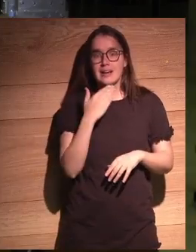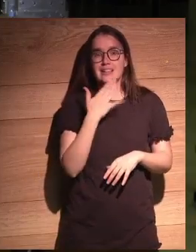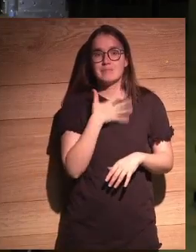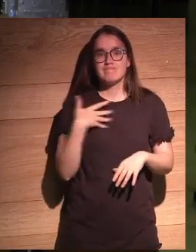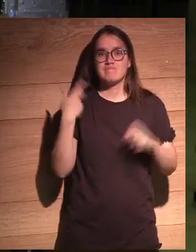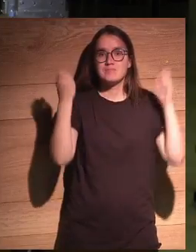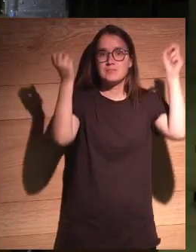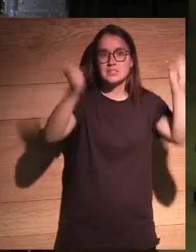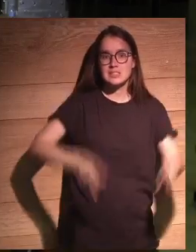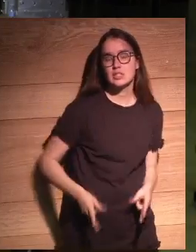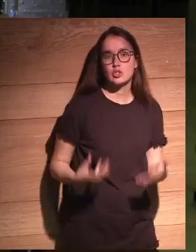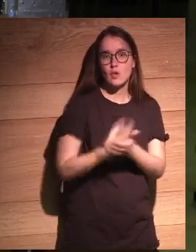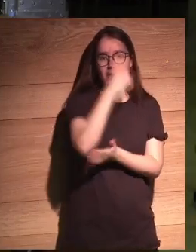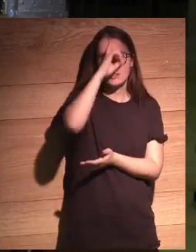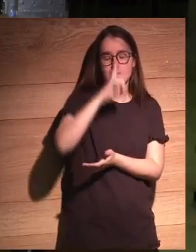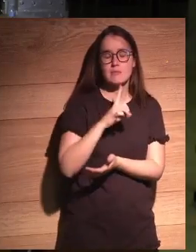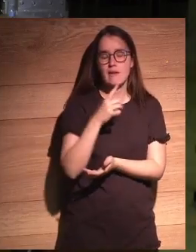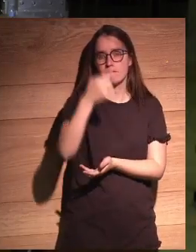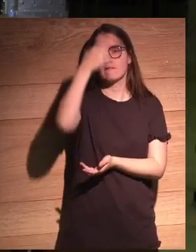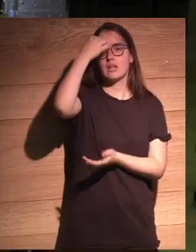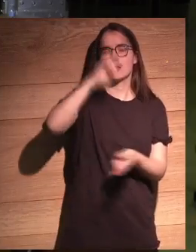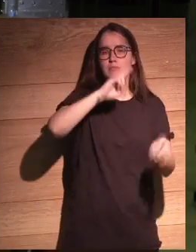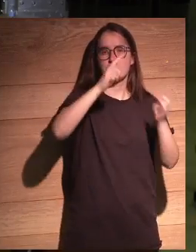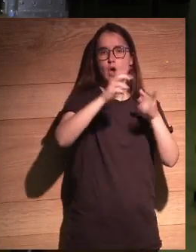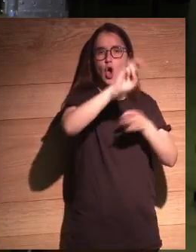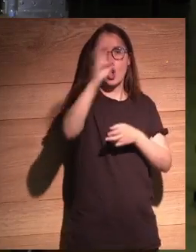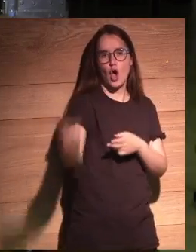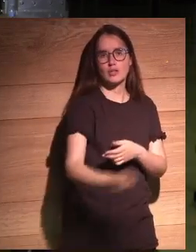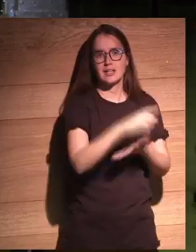condos, and people have